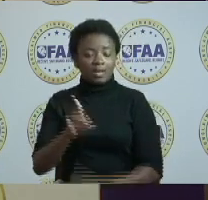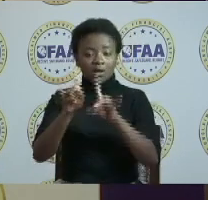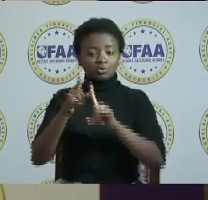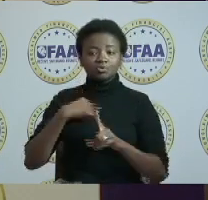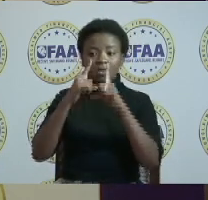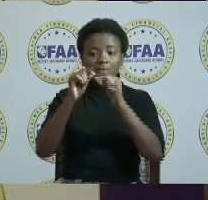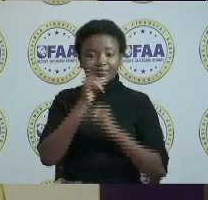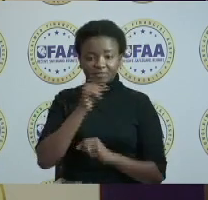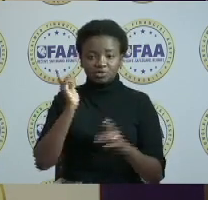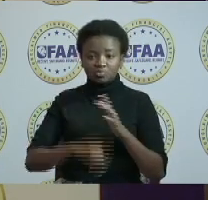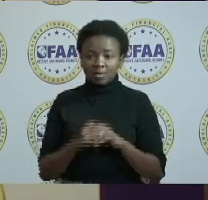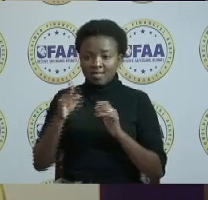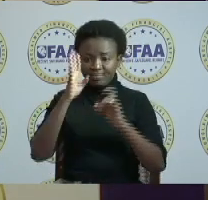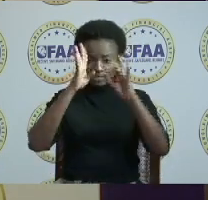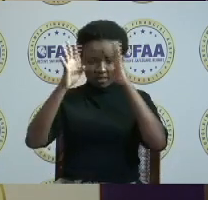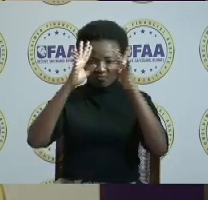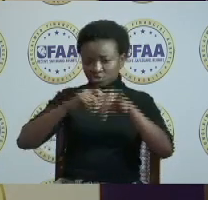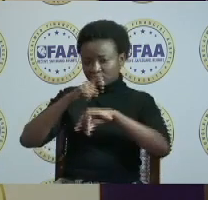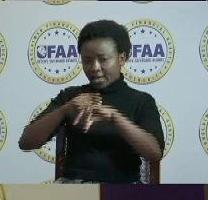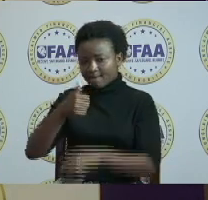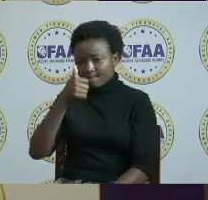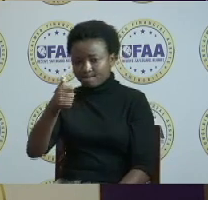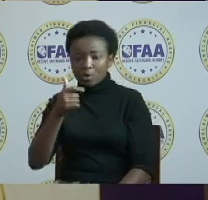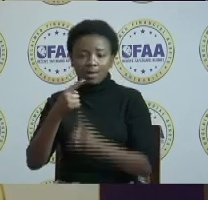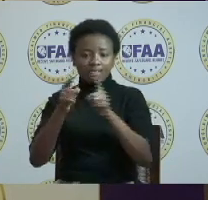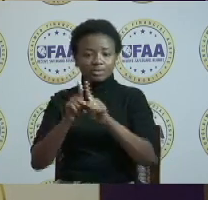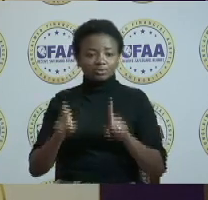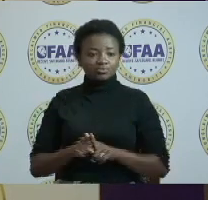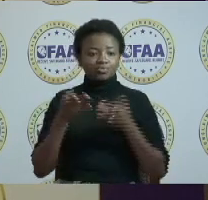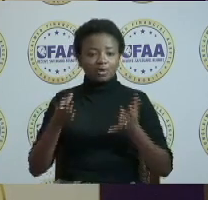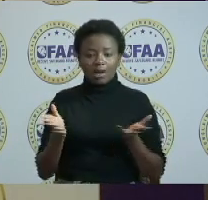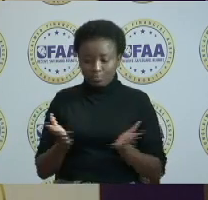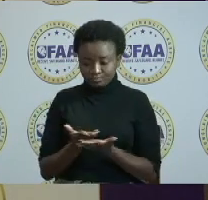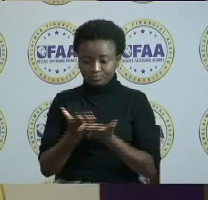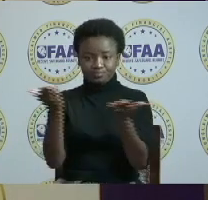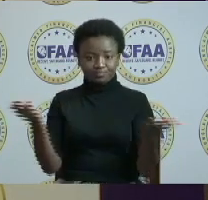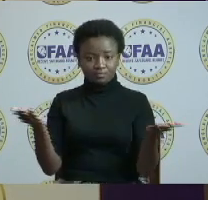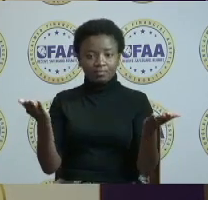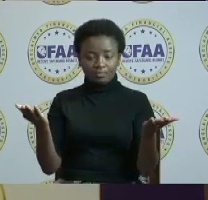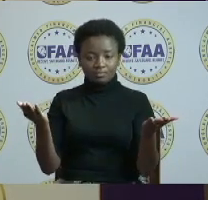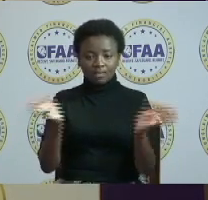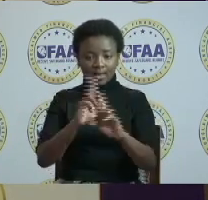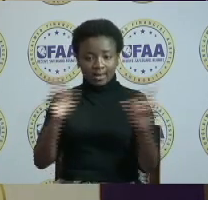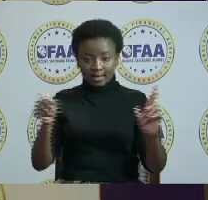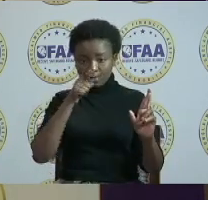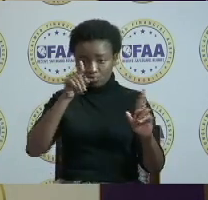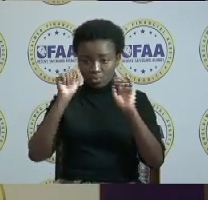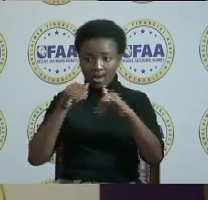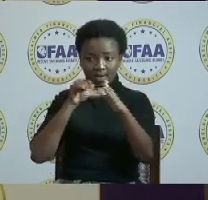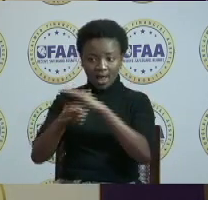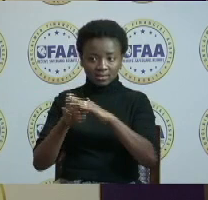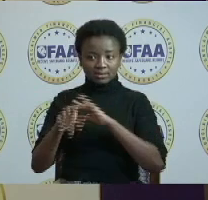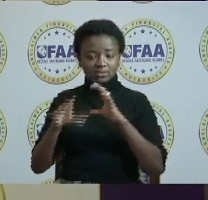is a very innovative time that we are going through. So once again, the platform Flow is here for you to be able to access this